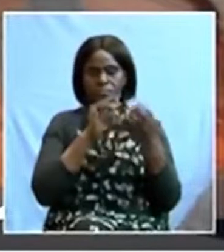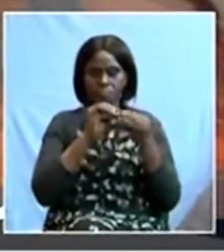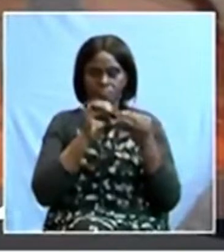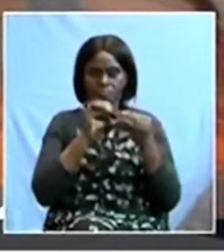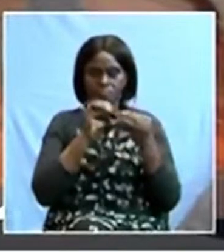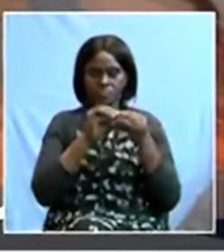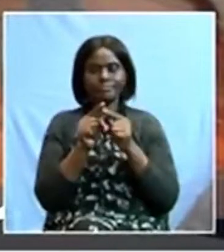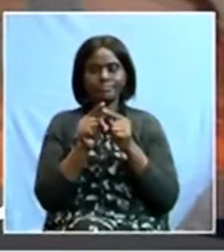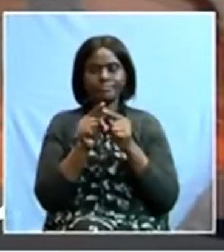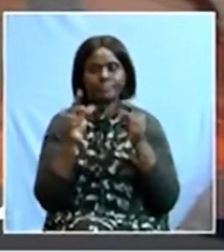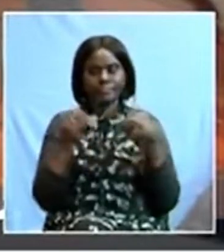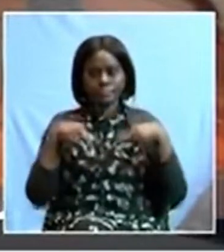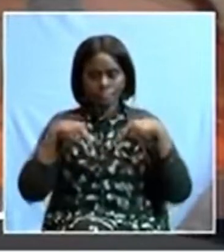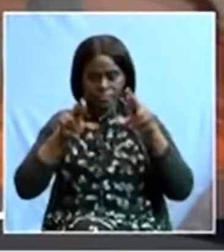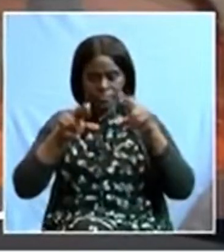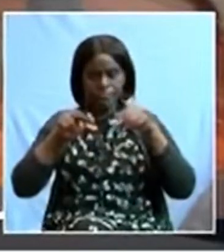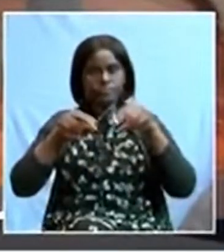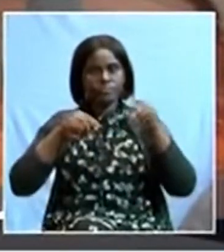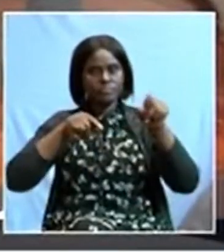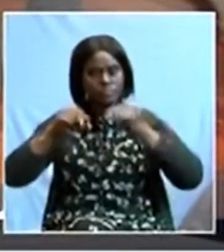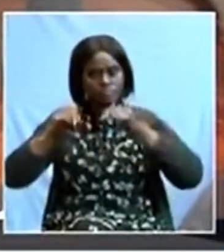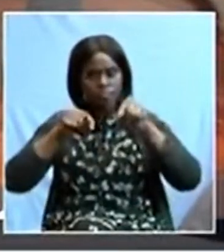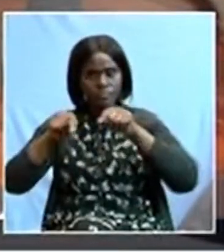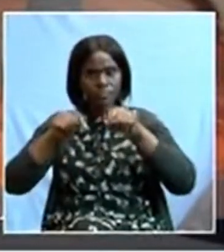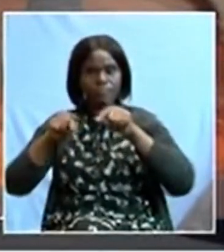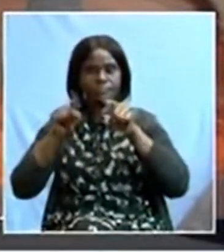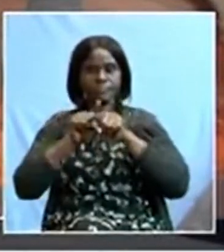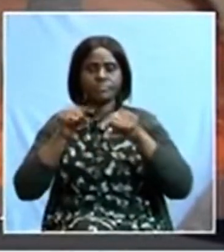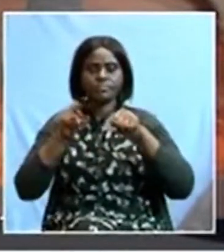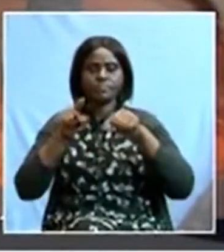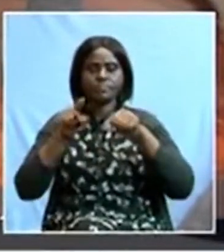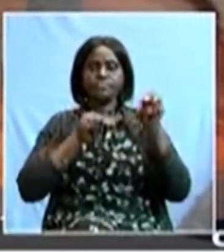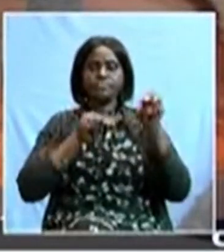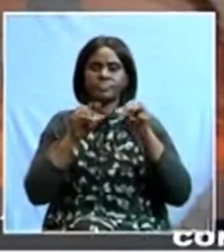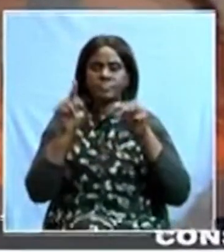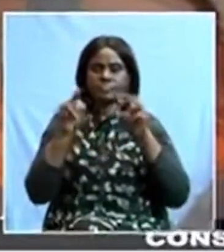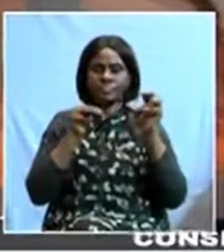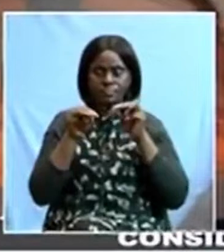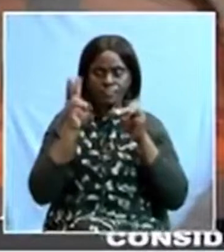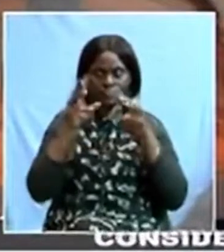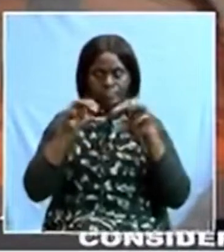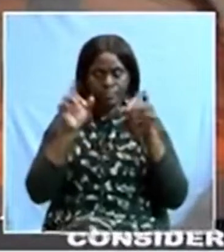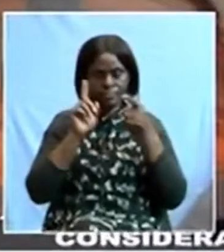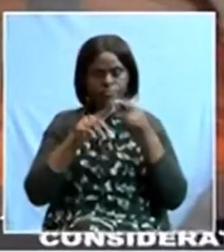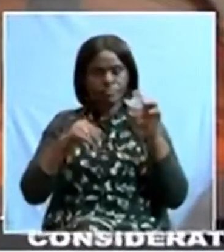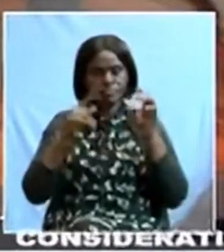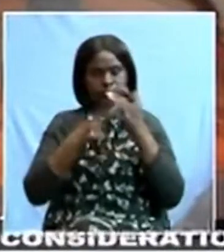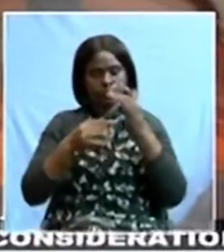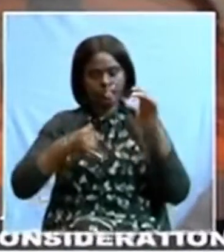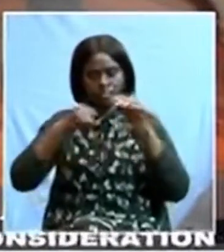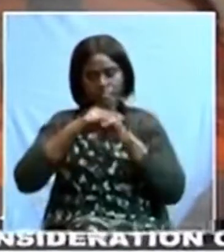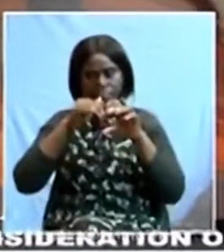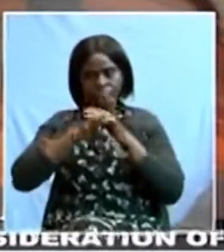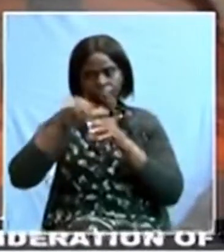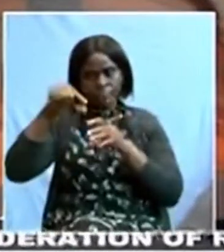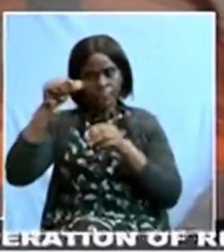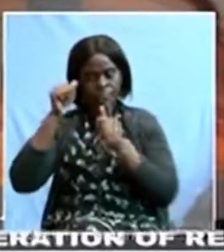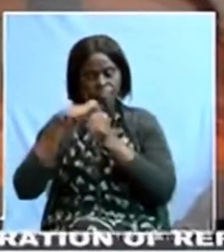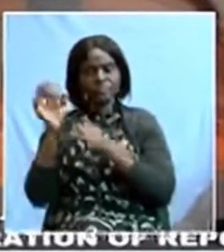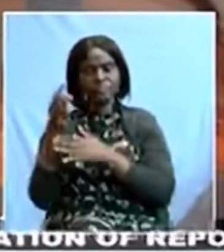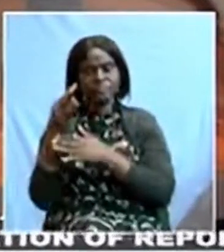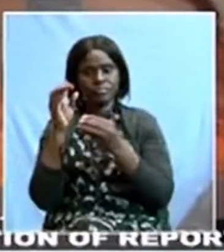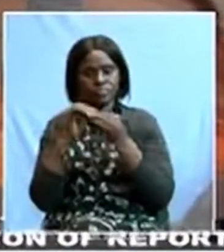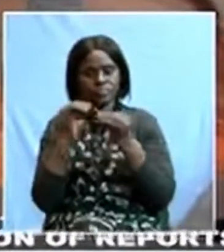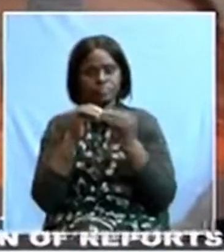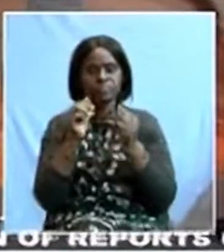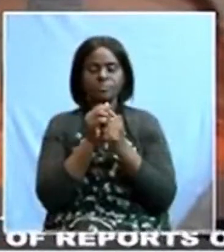as strict management systems. Action taken. Management will continue engaging on a quarterly basis with fish